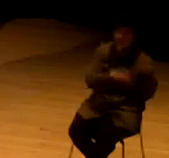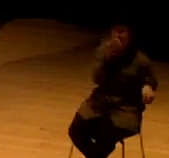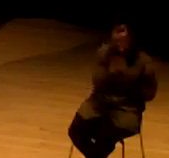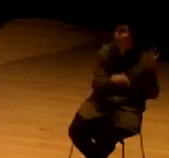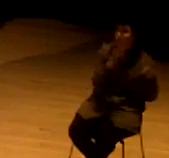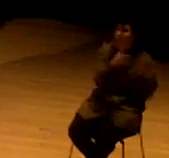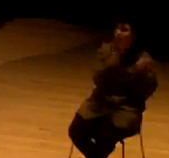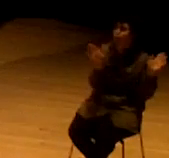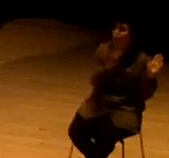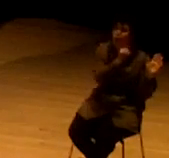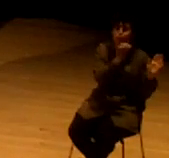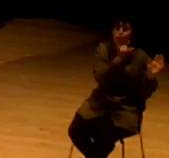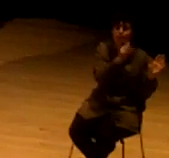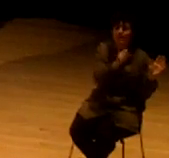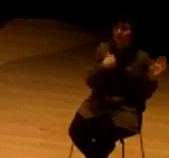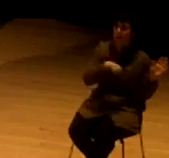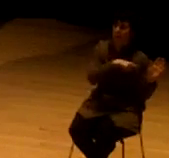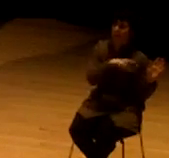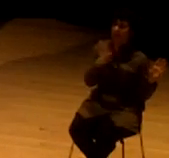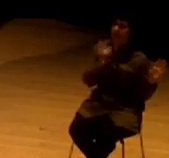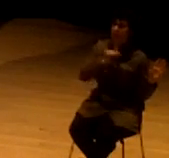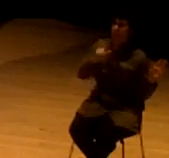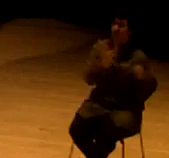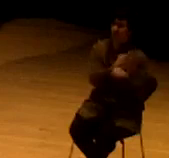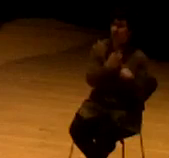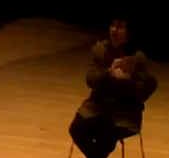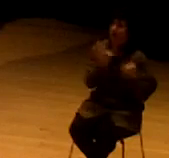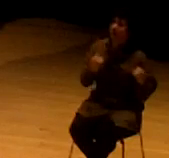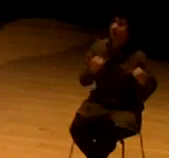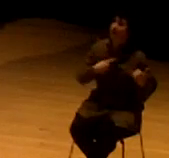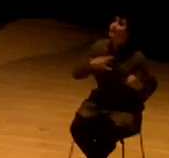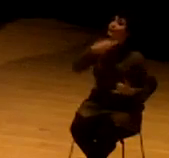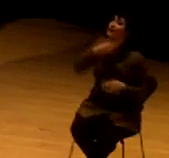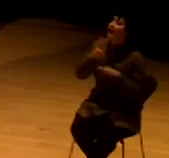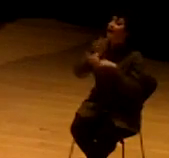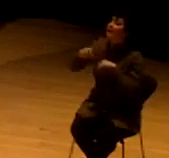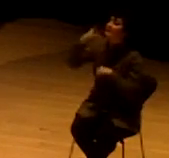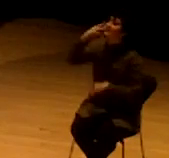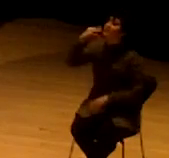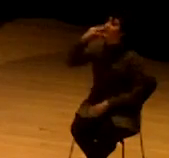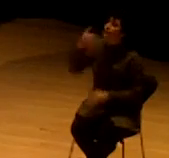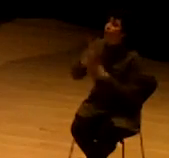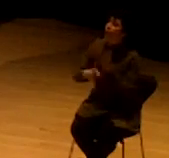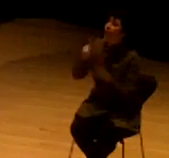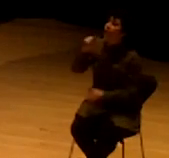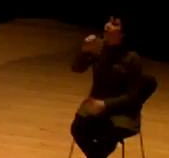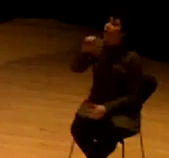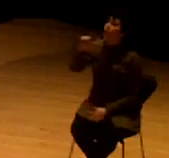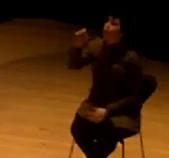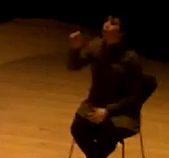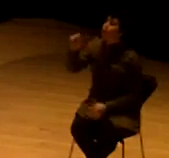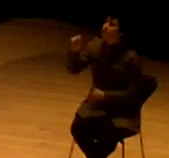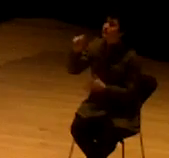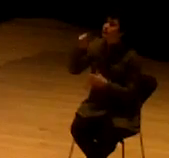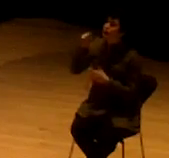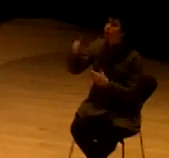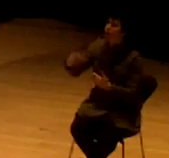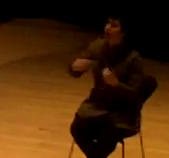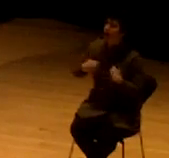what tools are in there that will never leave that box ever again? You know, I'm just that, thank you for asking that